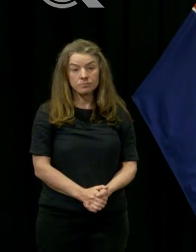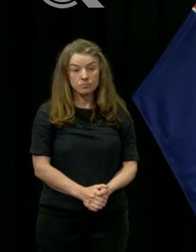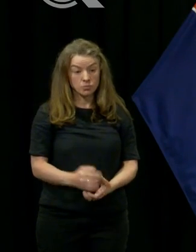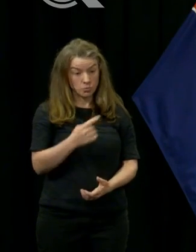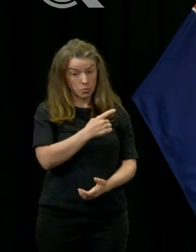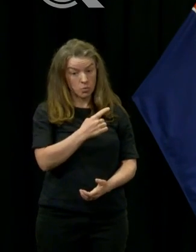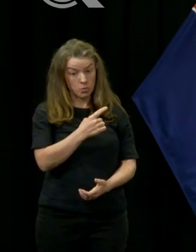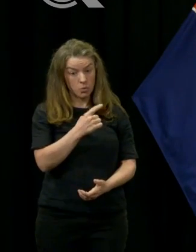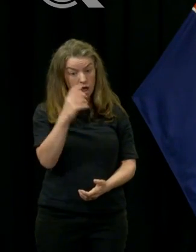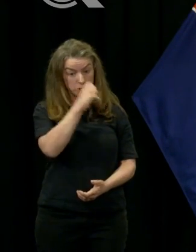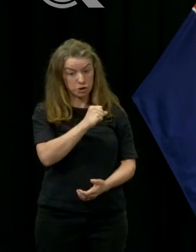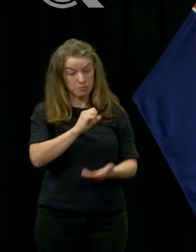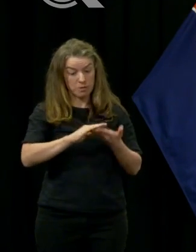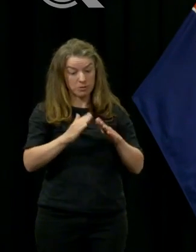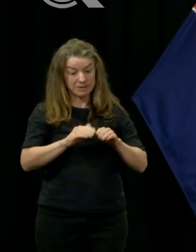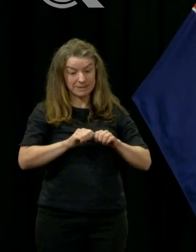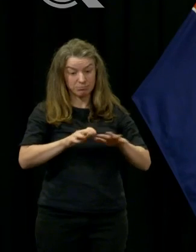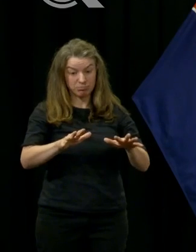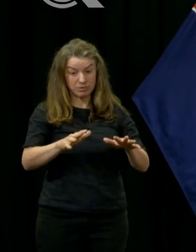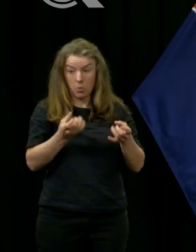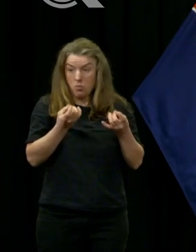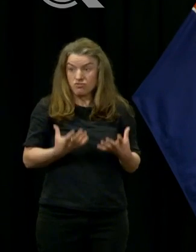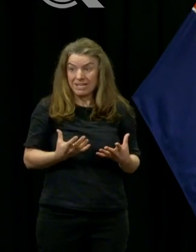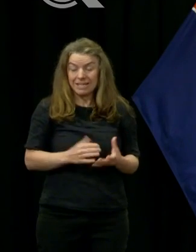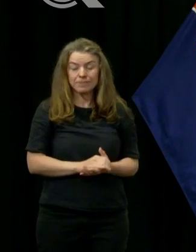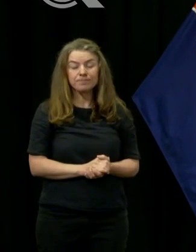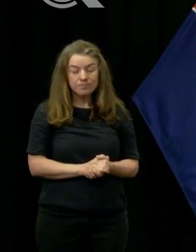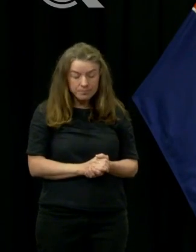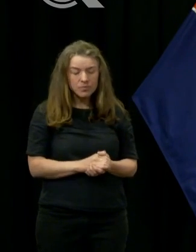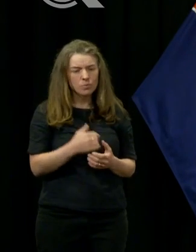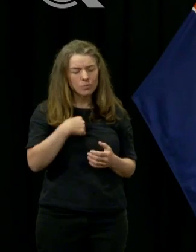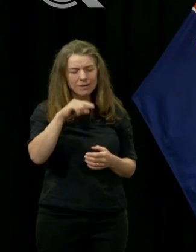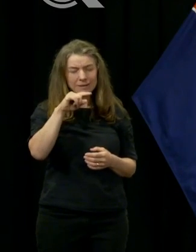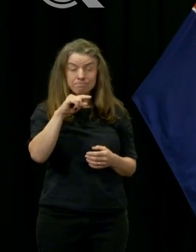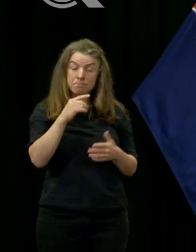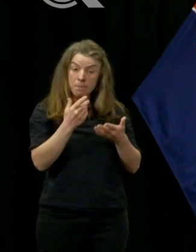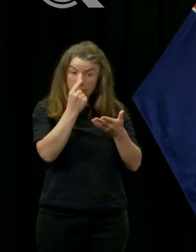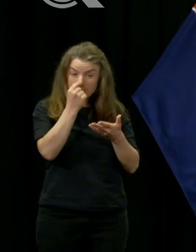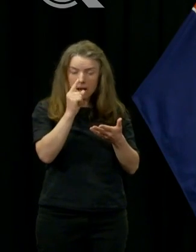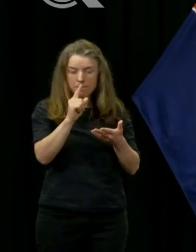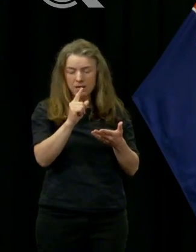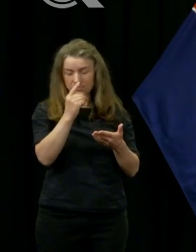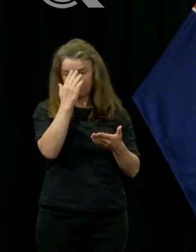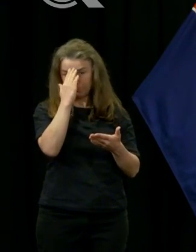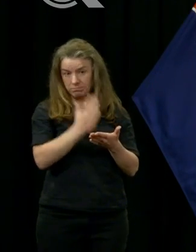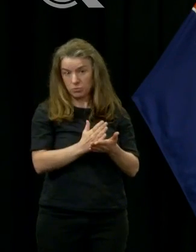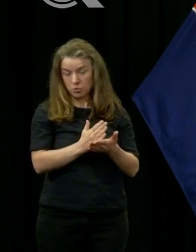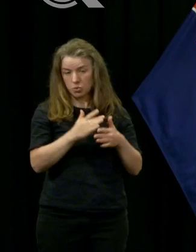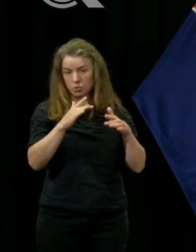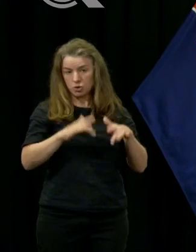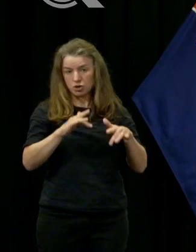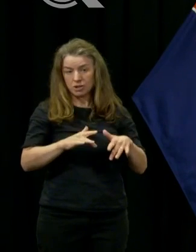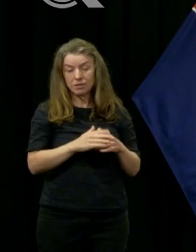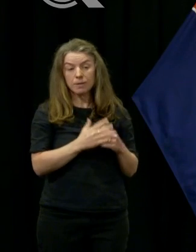community transmission at this point? As you will have heard the Director General state this morning, we cannot rule that out. Obviously, Public Health